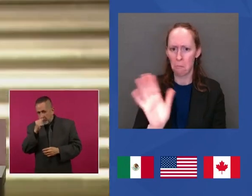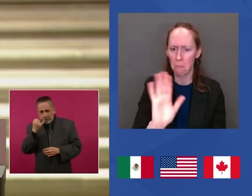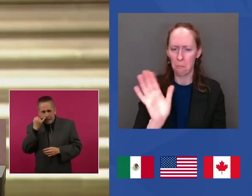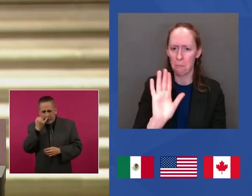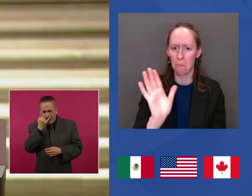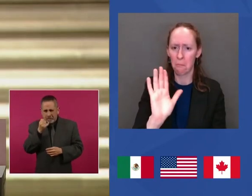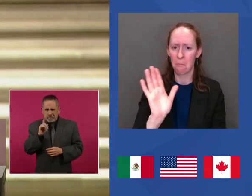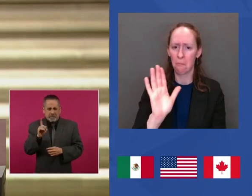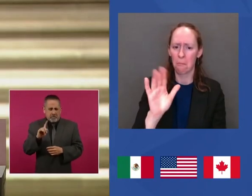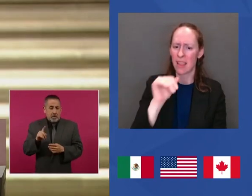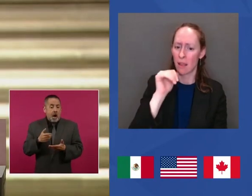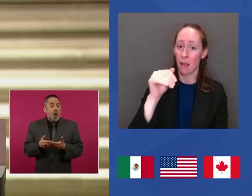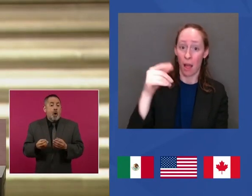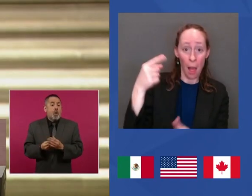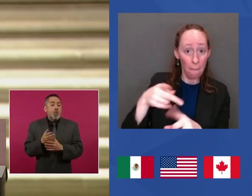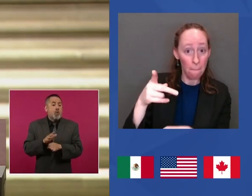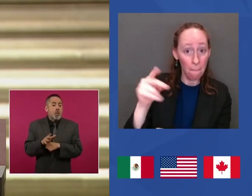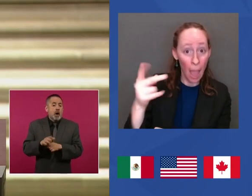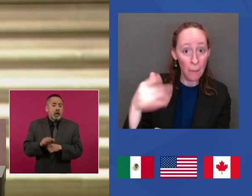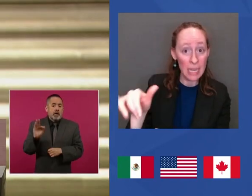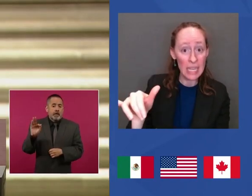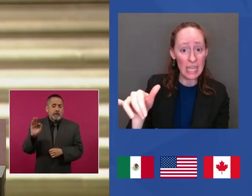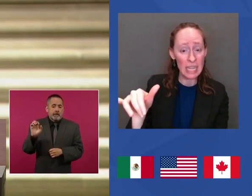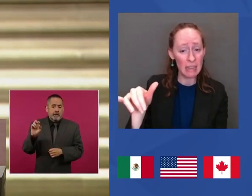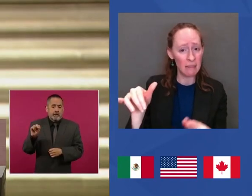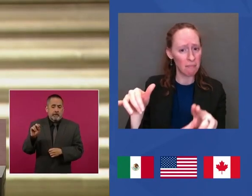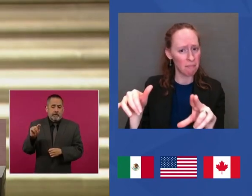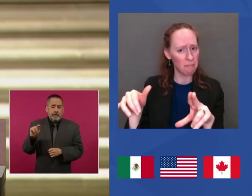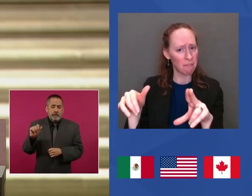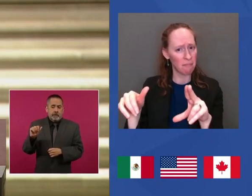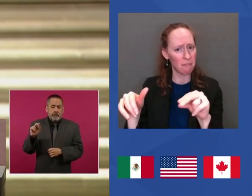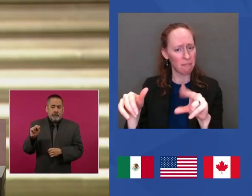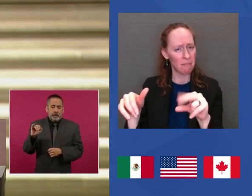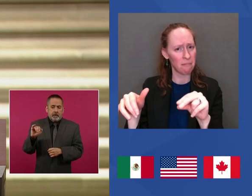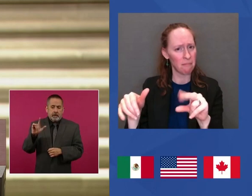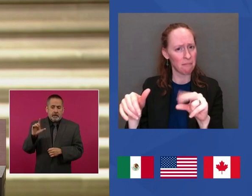It's not only cocaine either. Now we have fentanyl